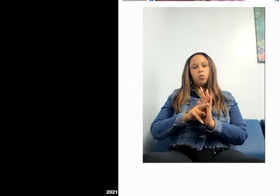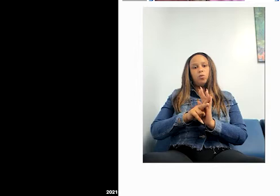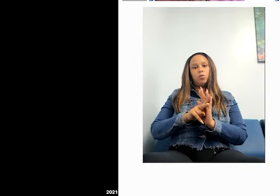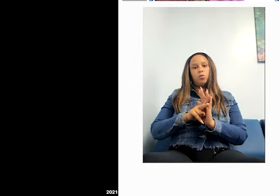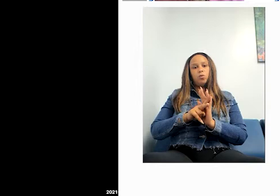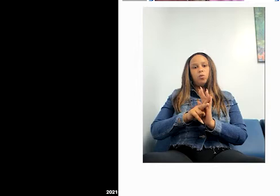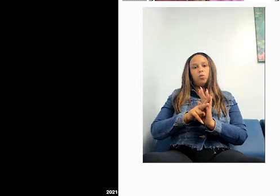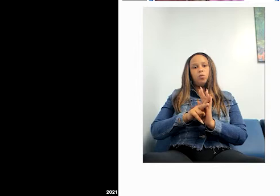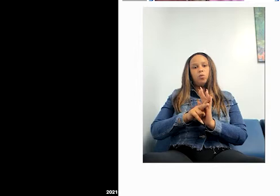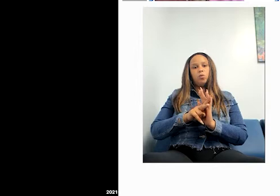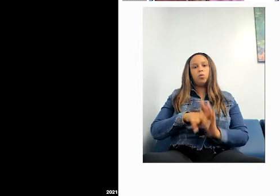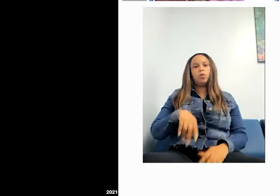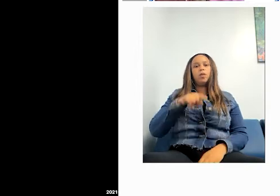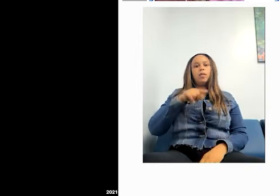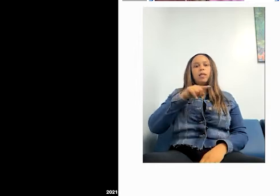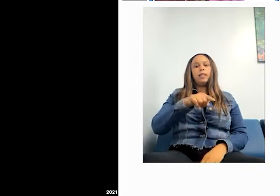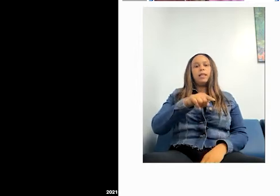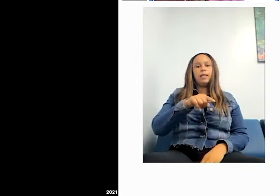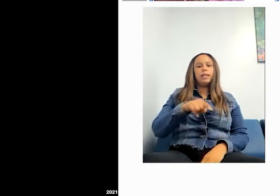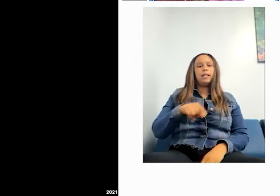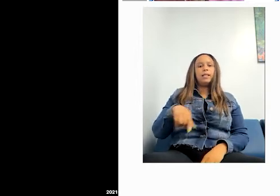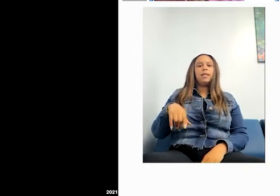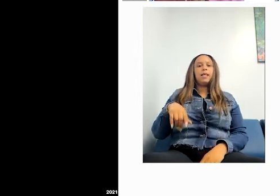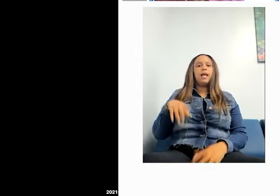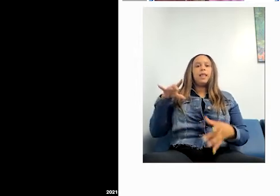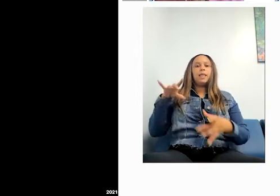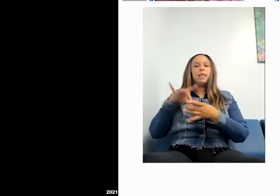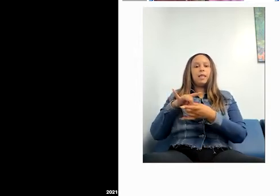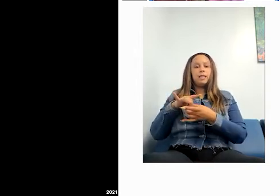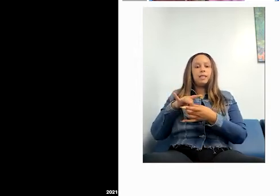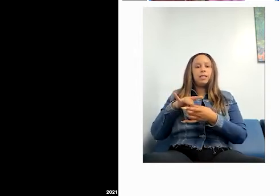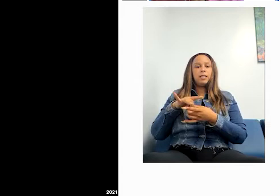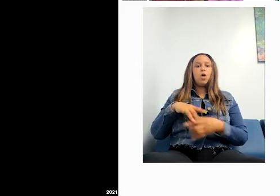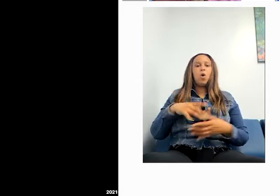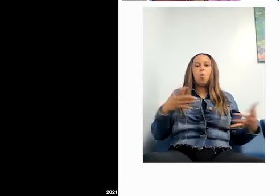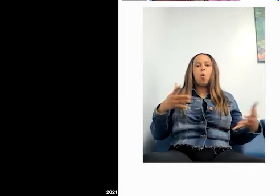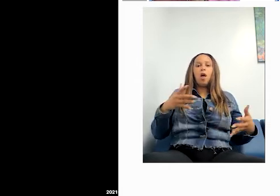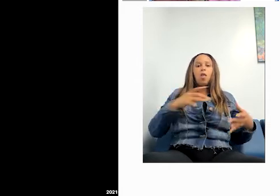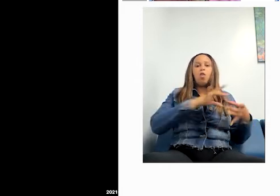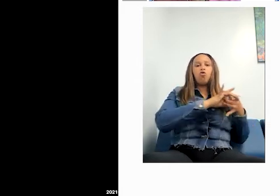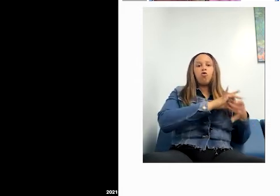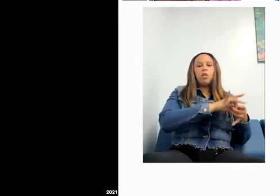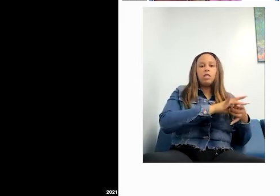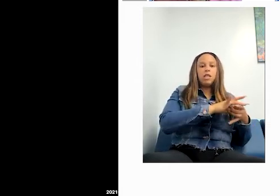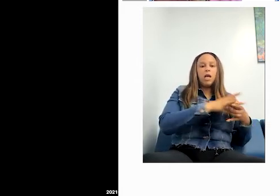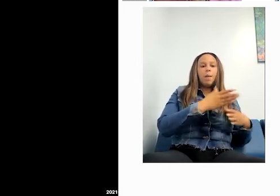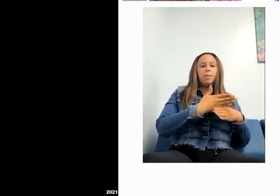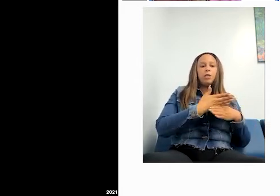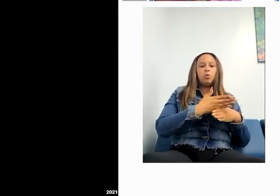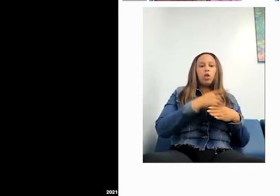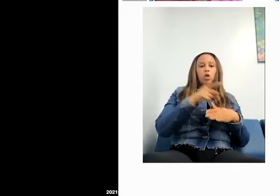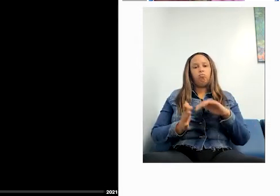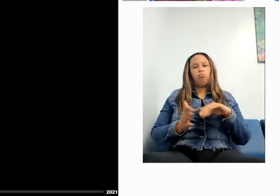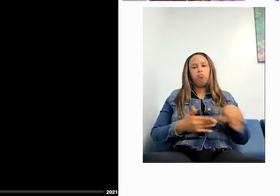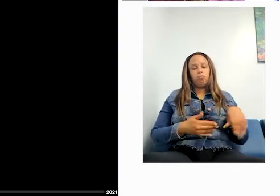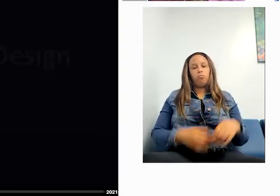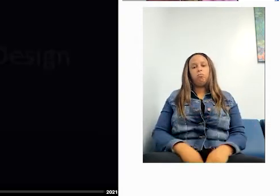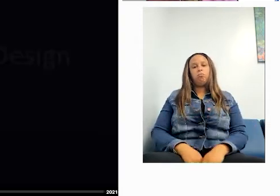It links for you the relationship between your posture, your